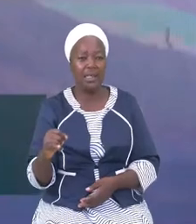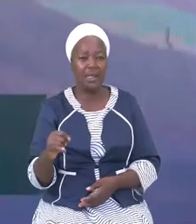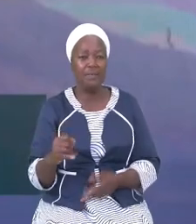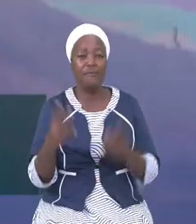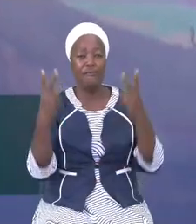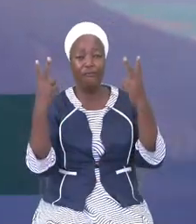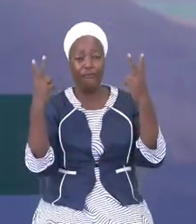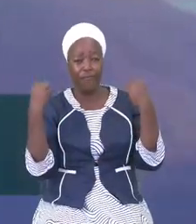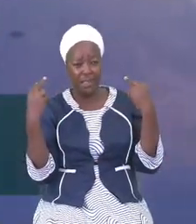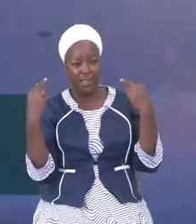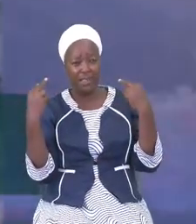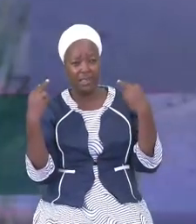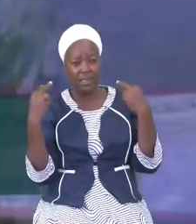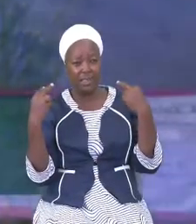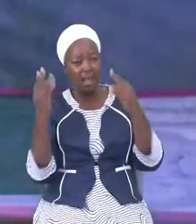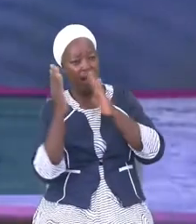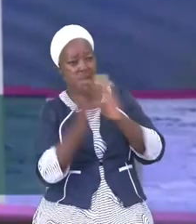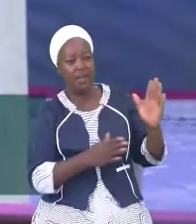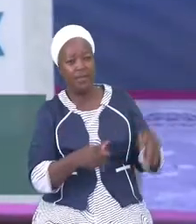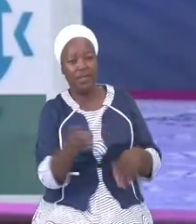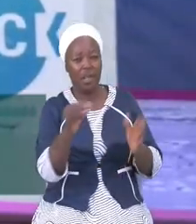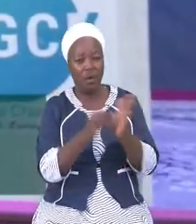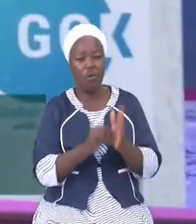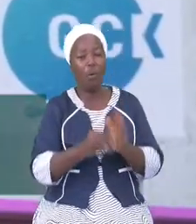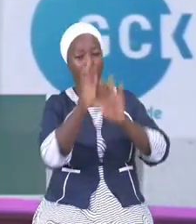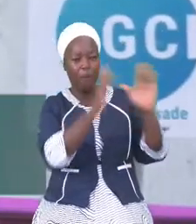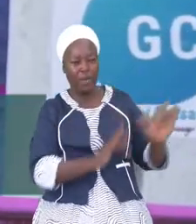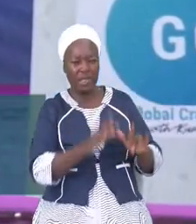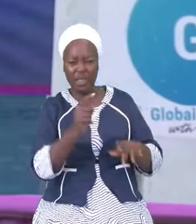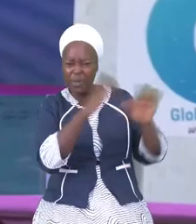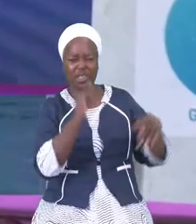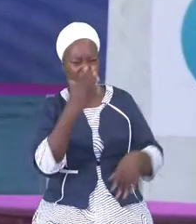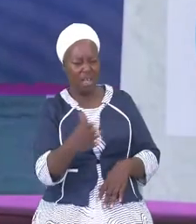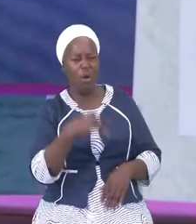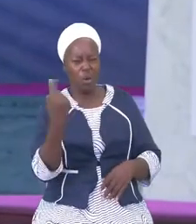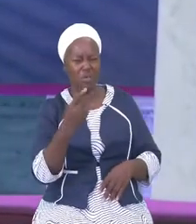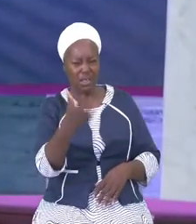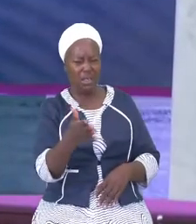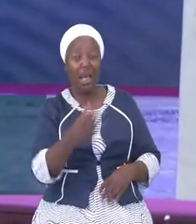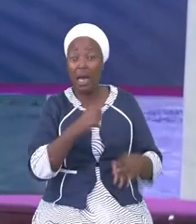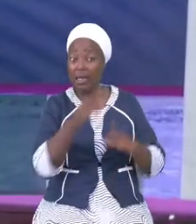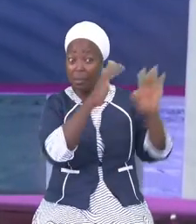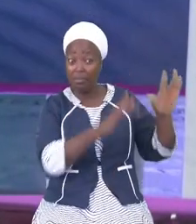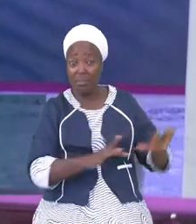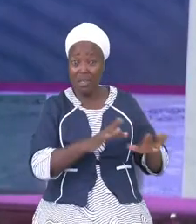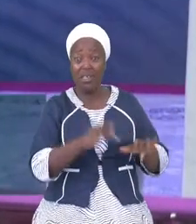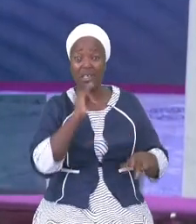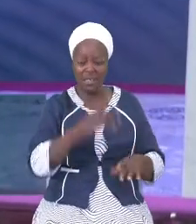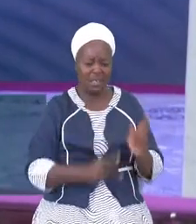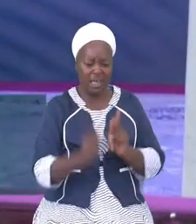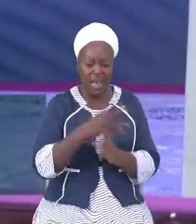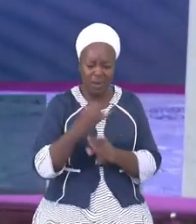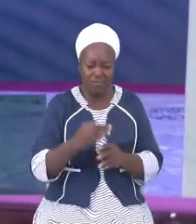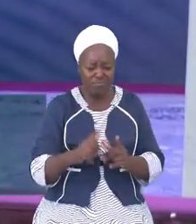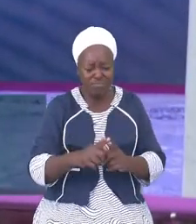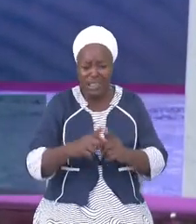their own mercy. The mercy is there, always there. And the mercy is a kind of